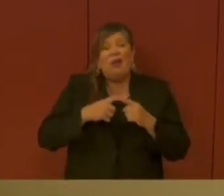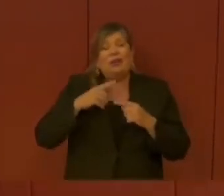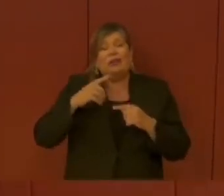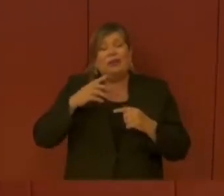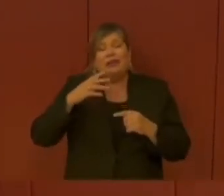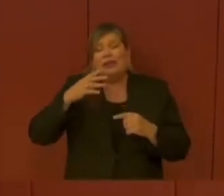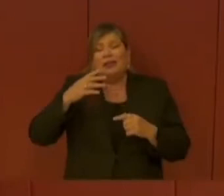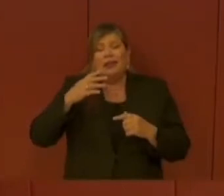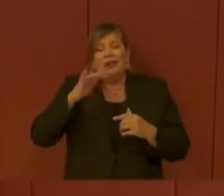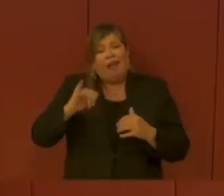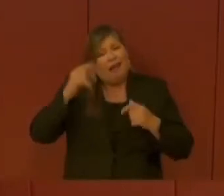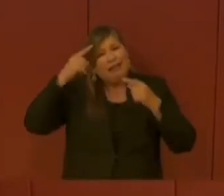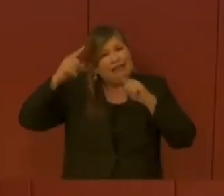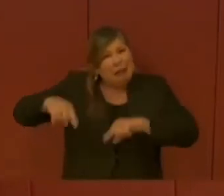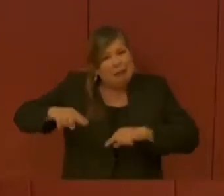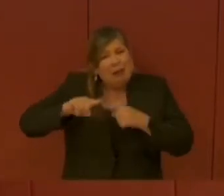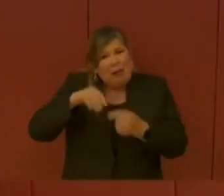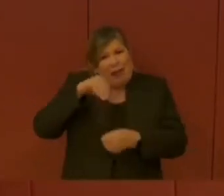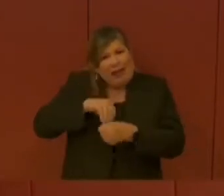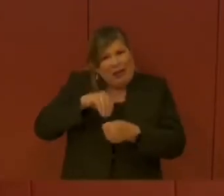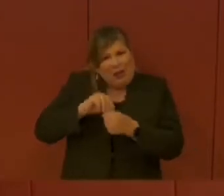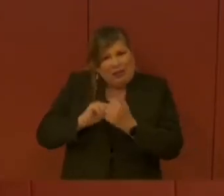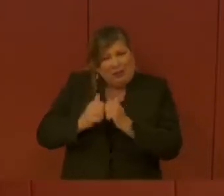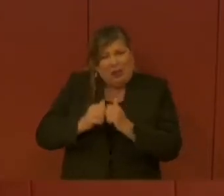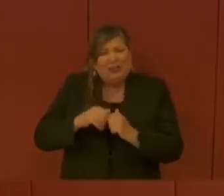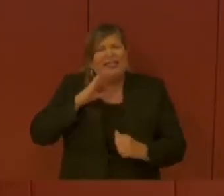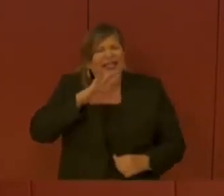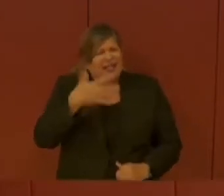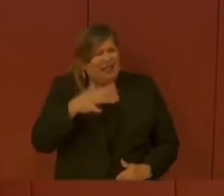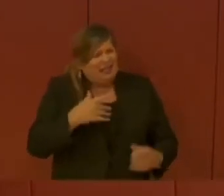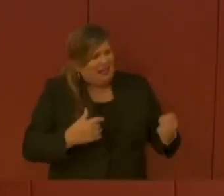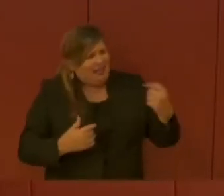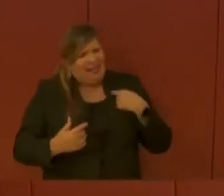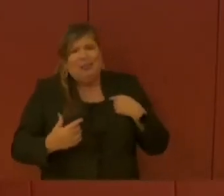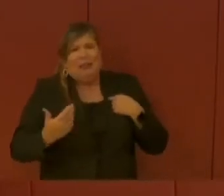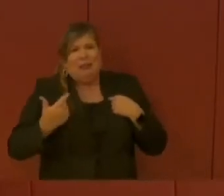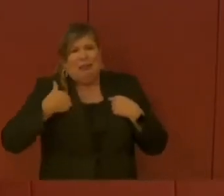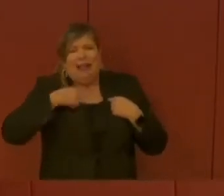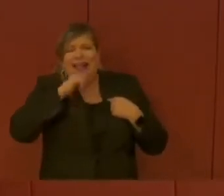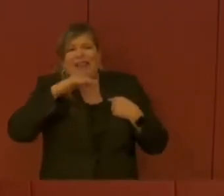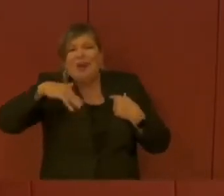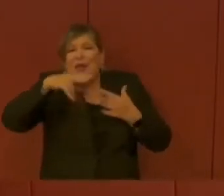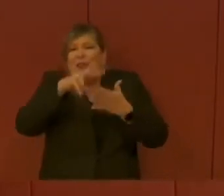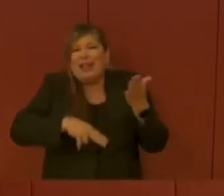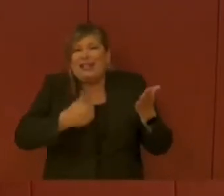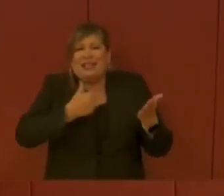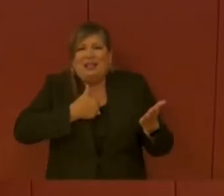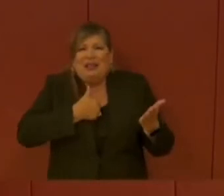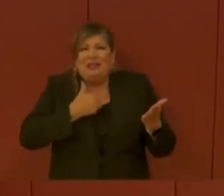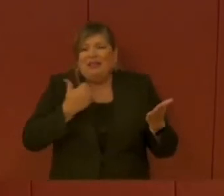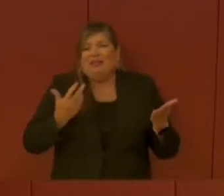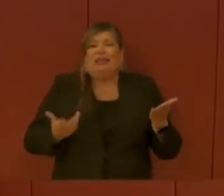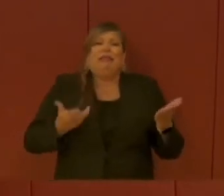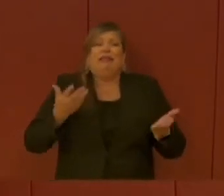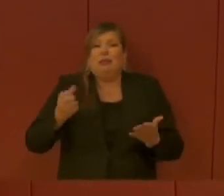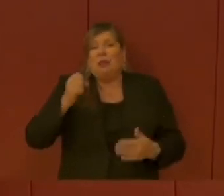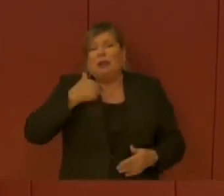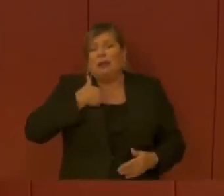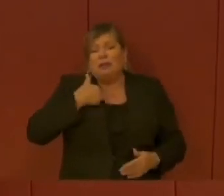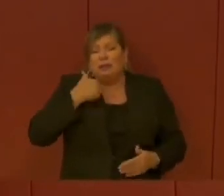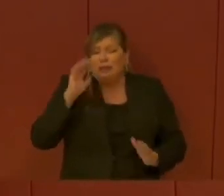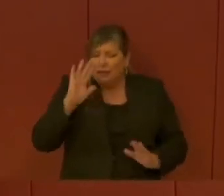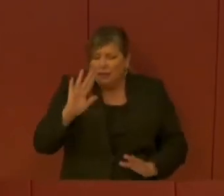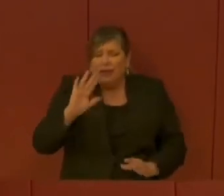just referenced it. It was asked in the last question. I haven't had a chance to read the settlement, so I've learned this the hard way. Let me